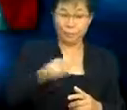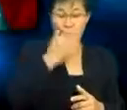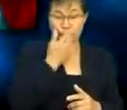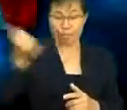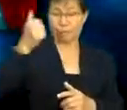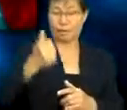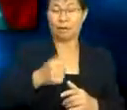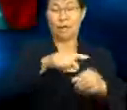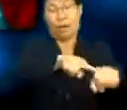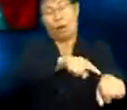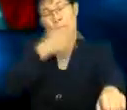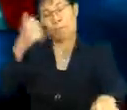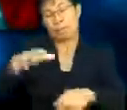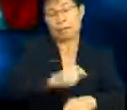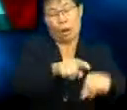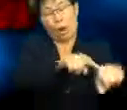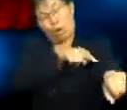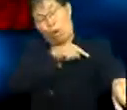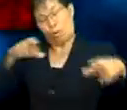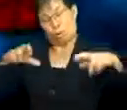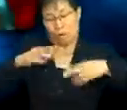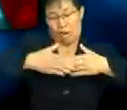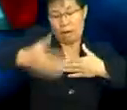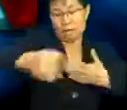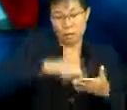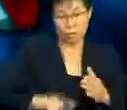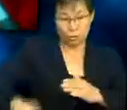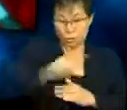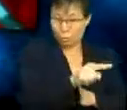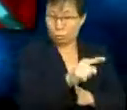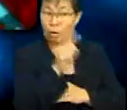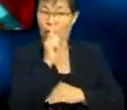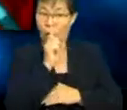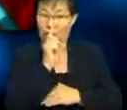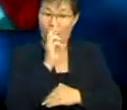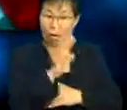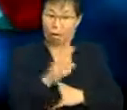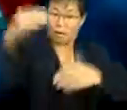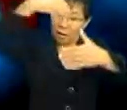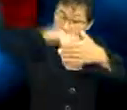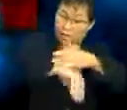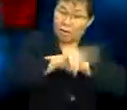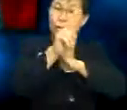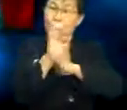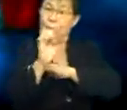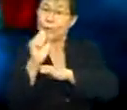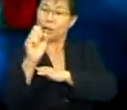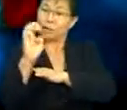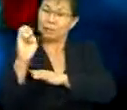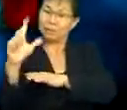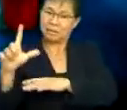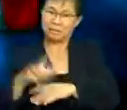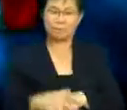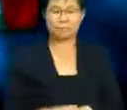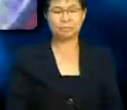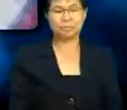Yep, you'd better take a long rest. After this, you are going to be inside the